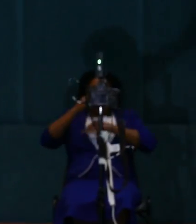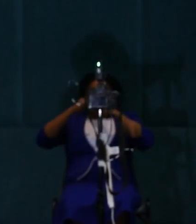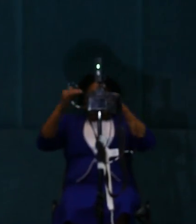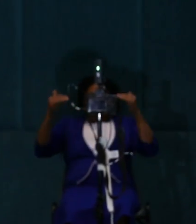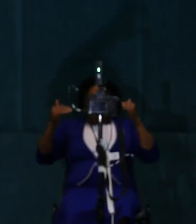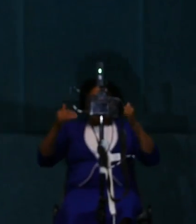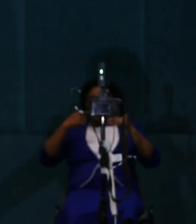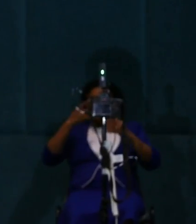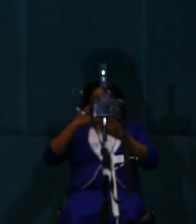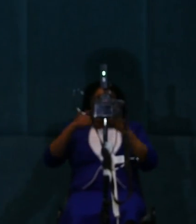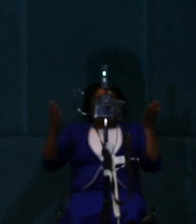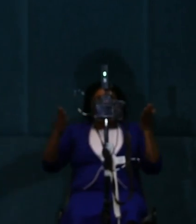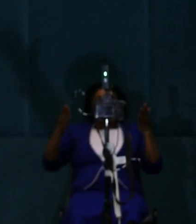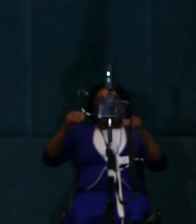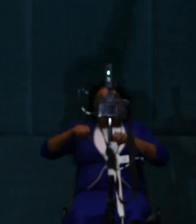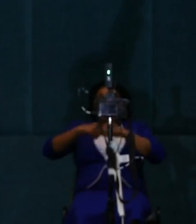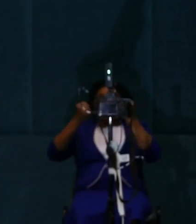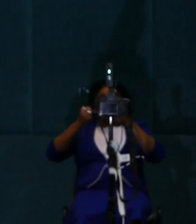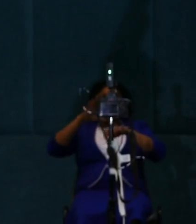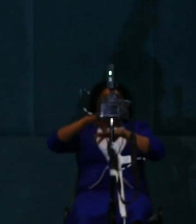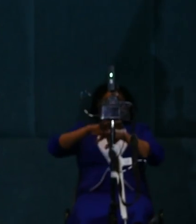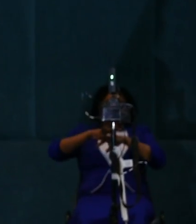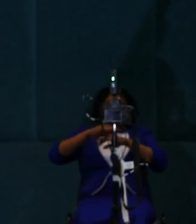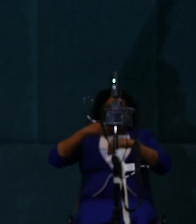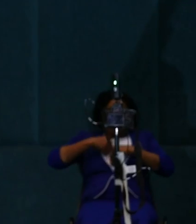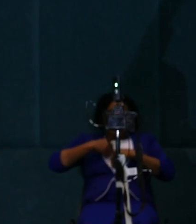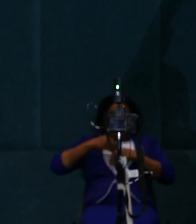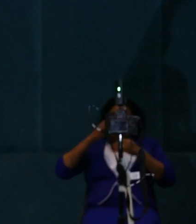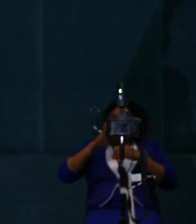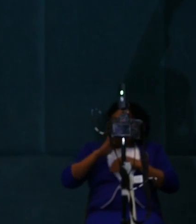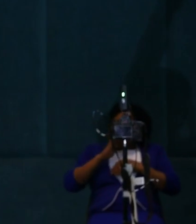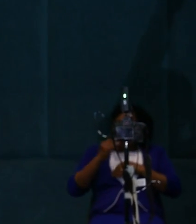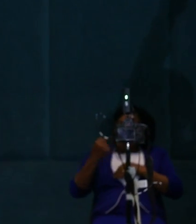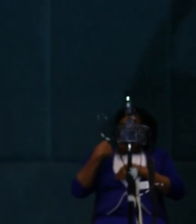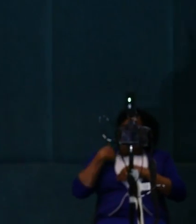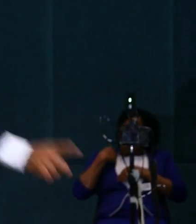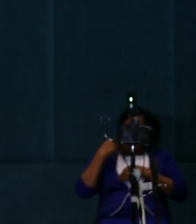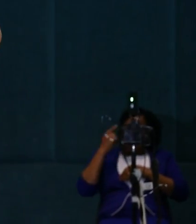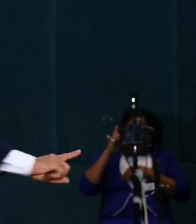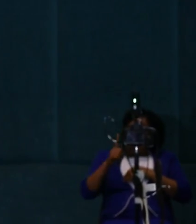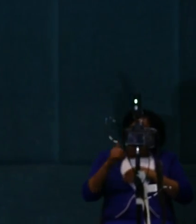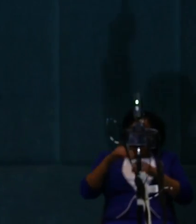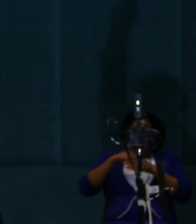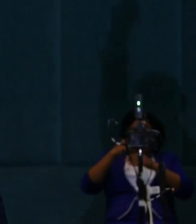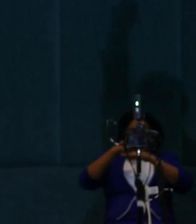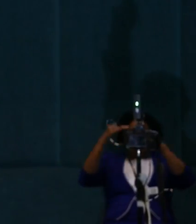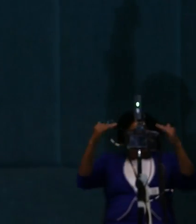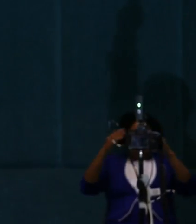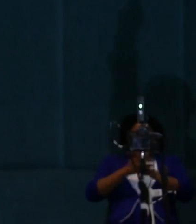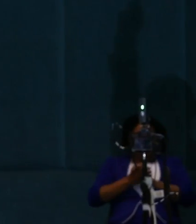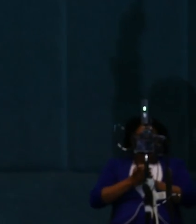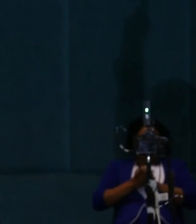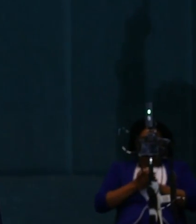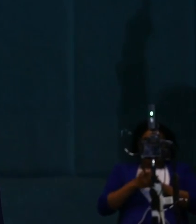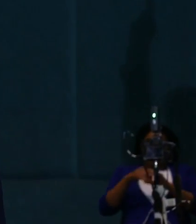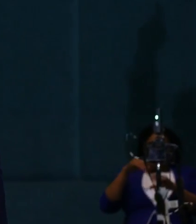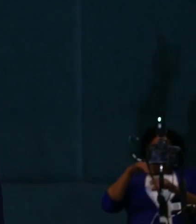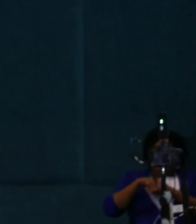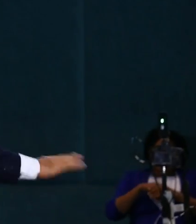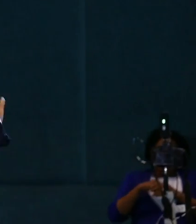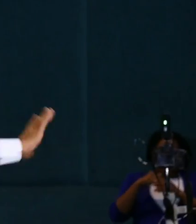myself, whatever happened on planet Earth, I will be in the number. Oh, yeah. I will be in